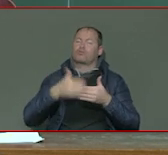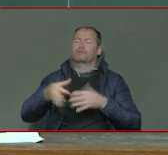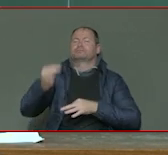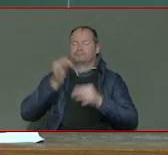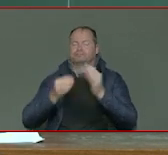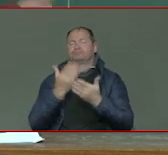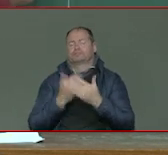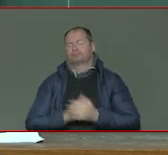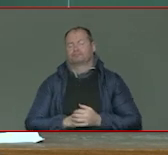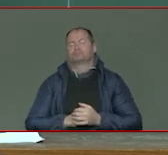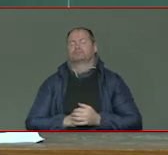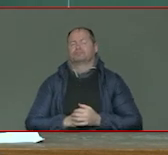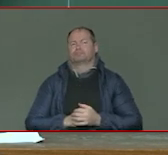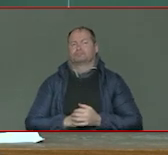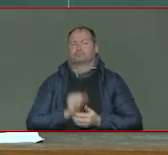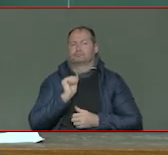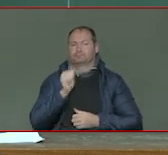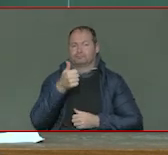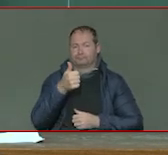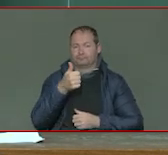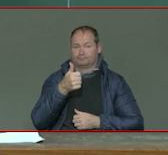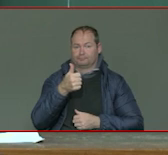substitute. Right, are you happy with that?